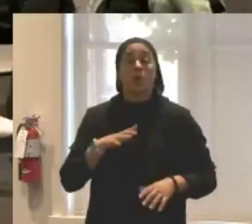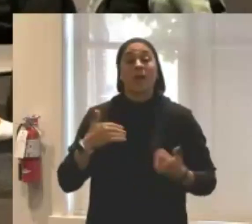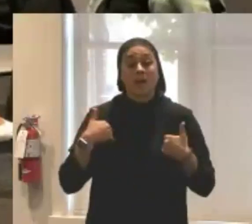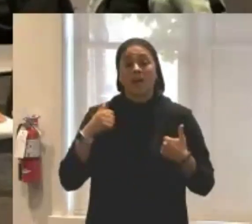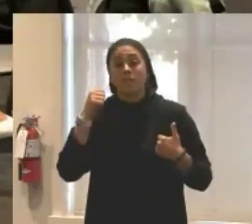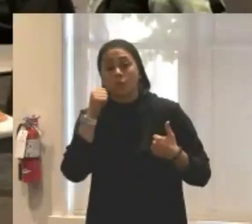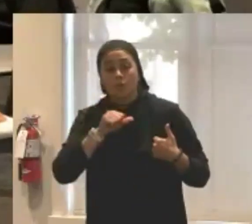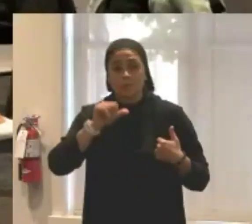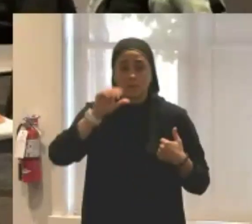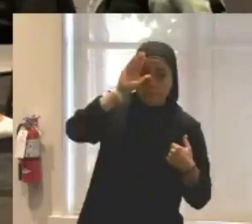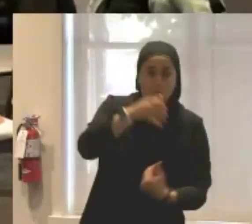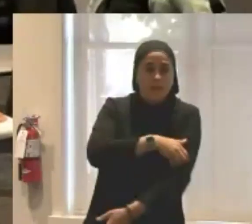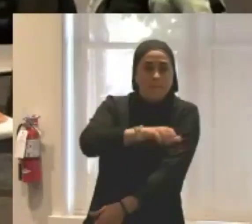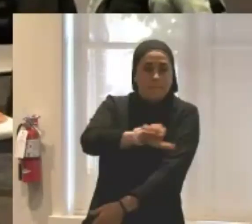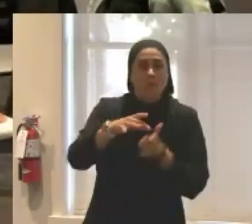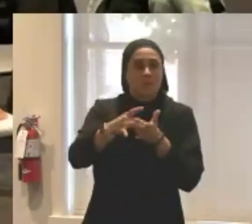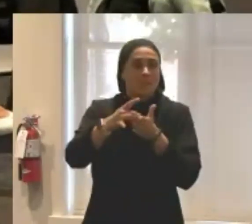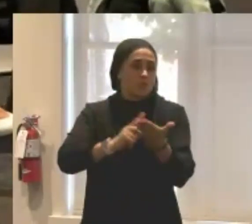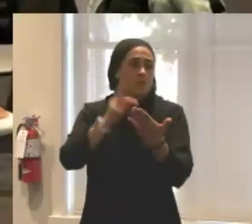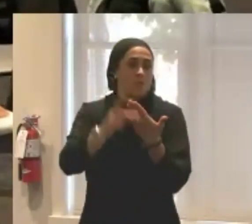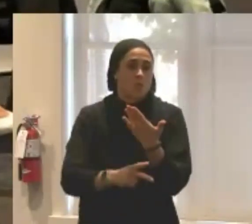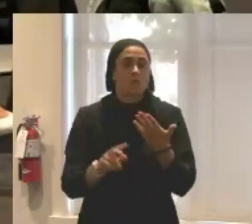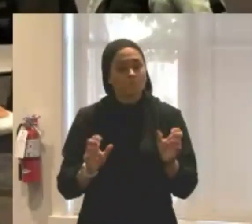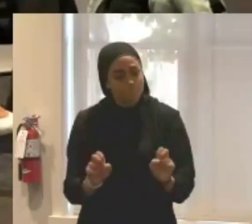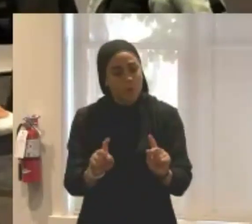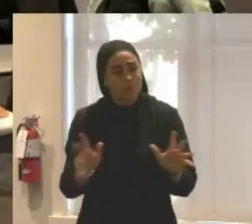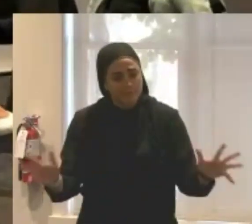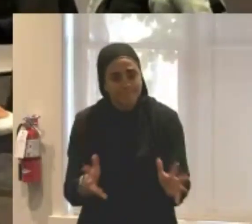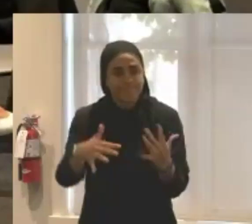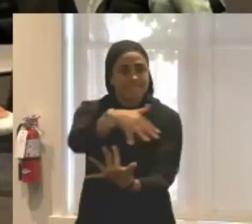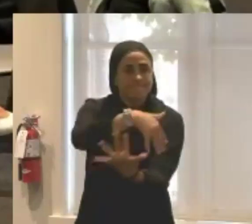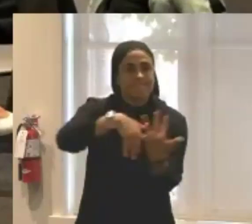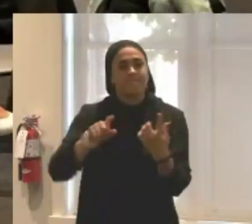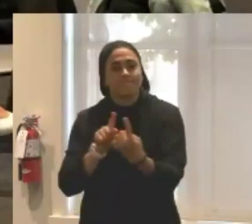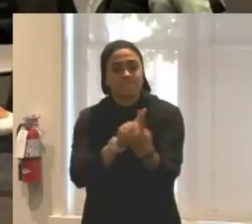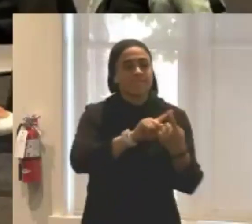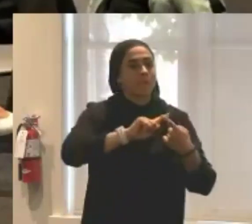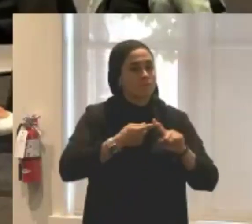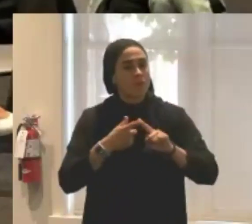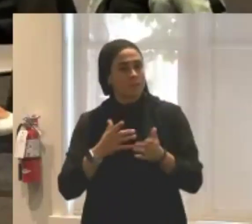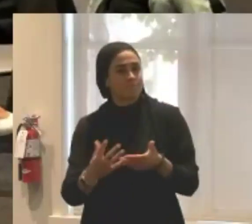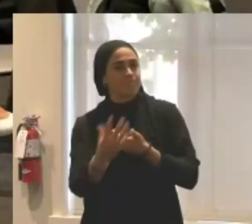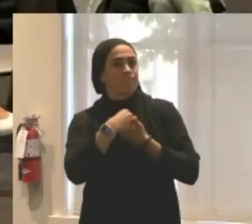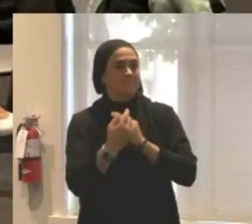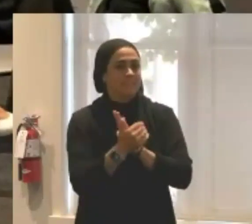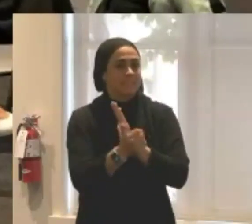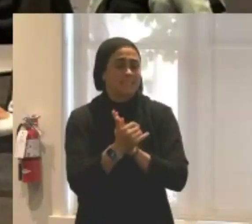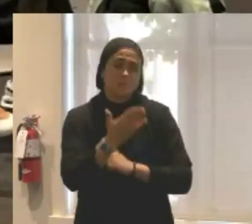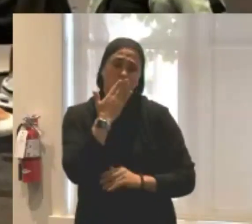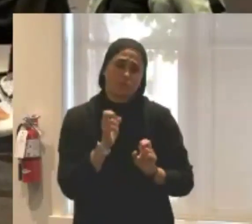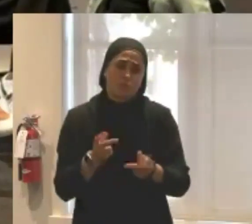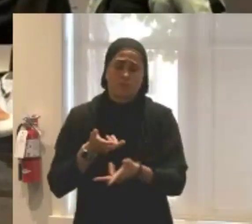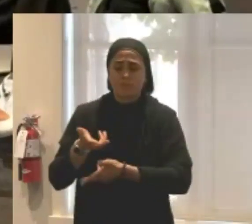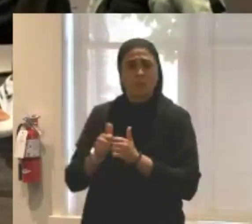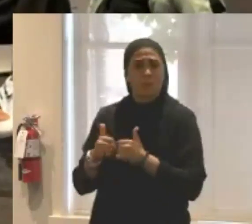and Leadership programs, giving youth the chance to make friends, gain skills, and be part of the program design. It's a great way to engage with newcomer